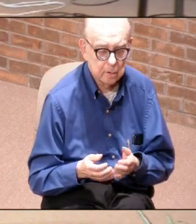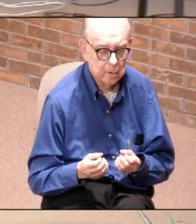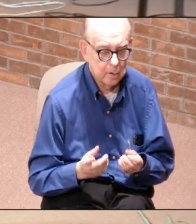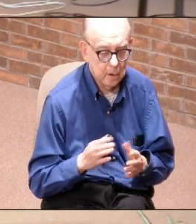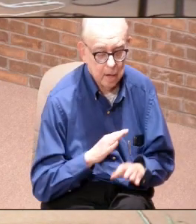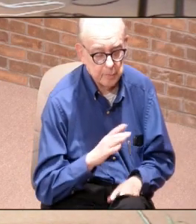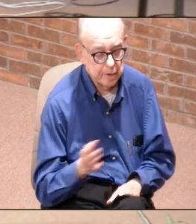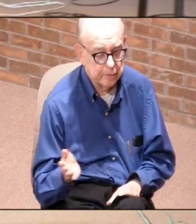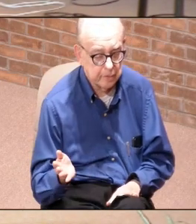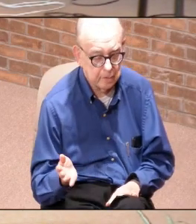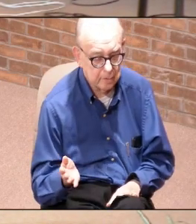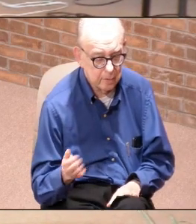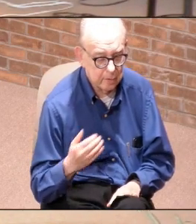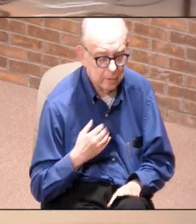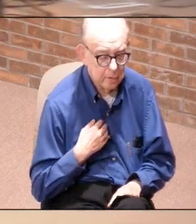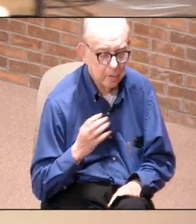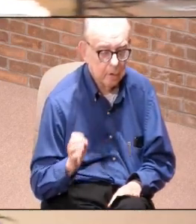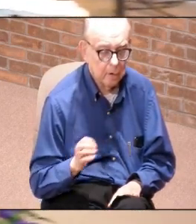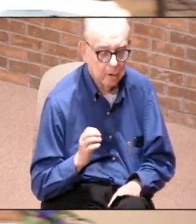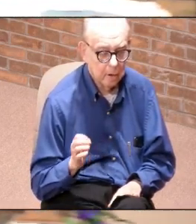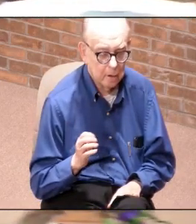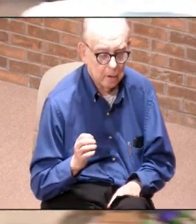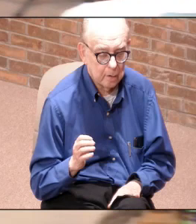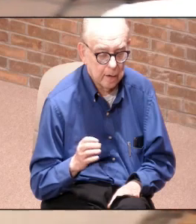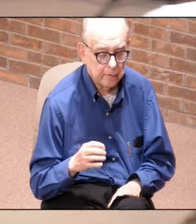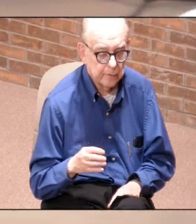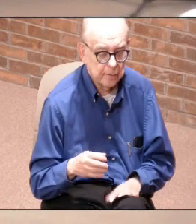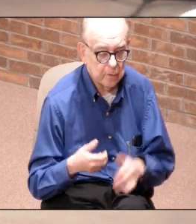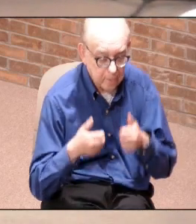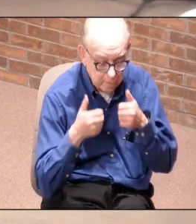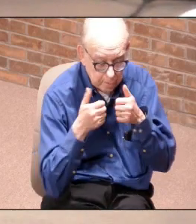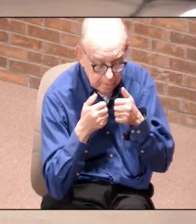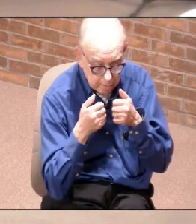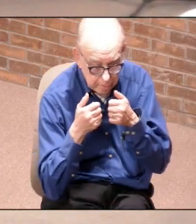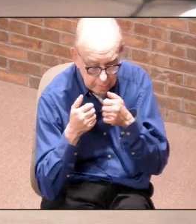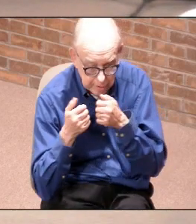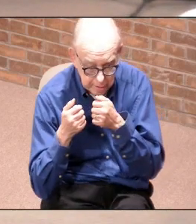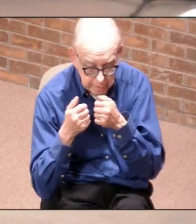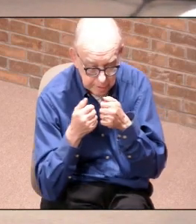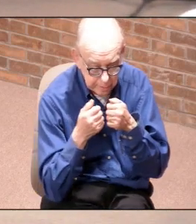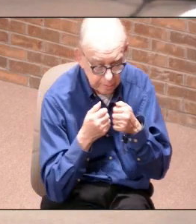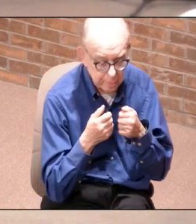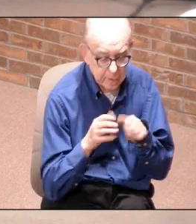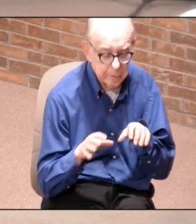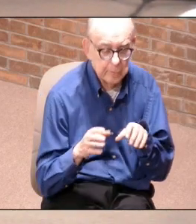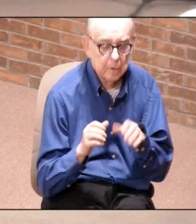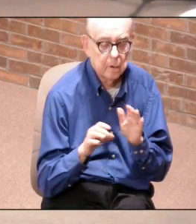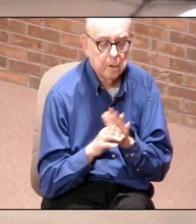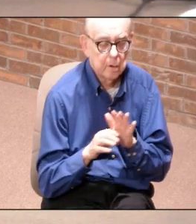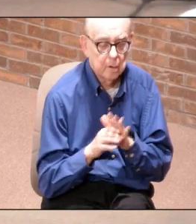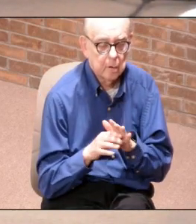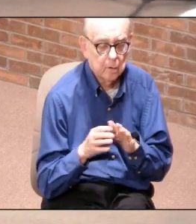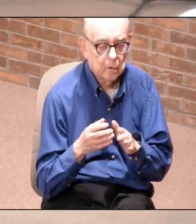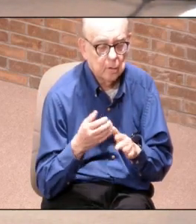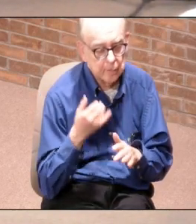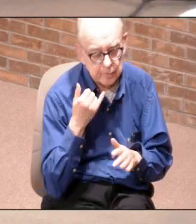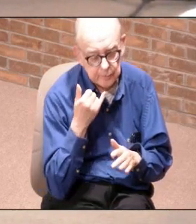How many of you all have ever taken a picture with a camera or your